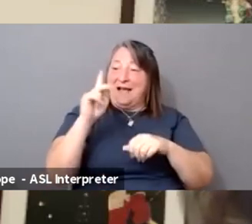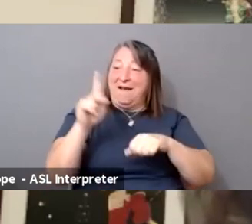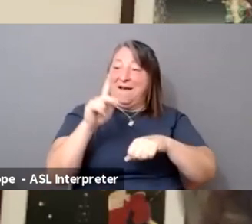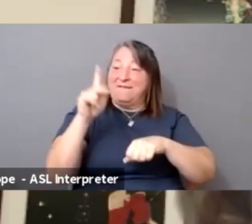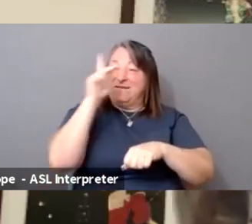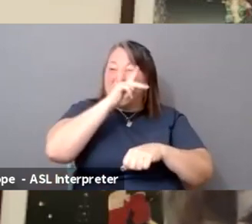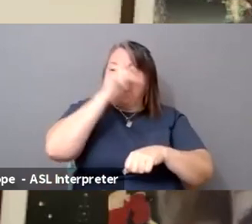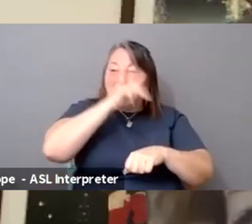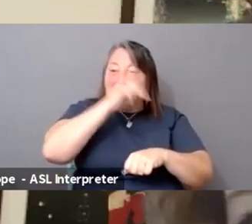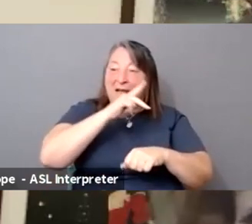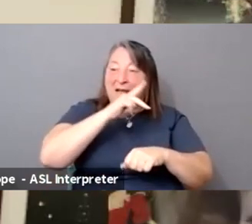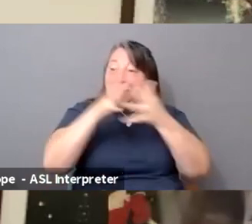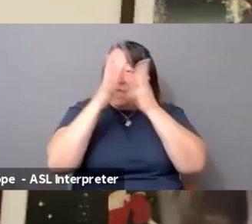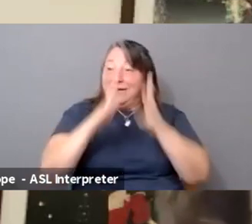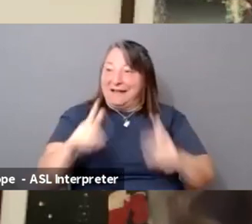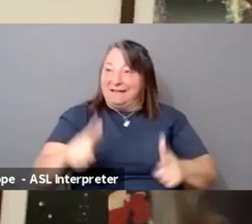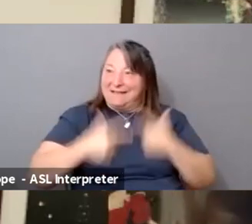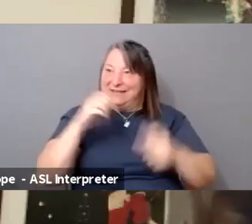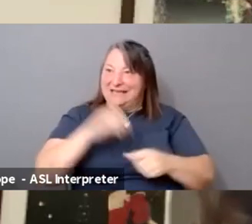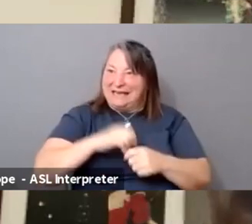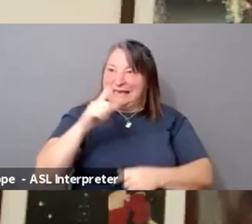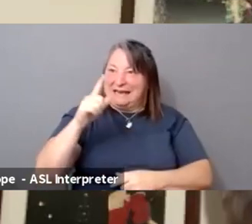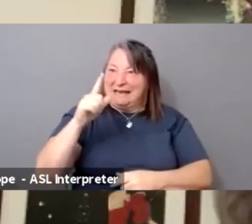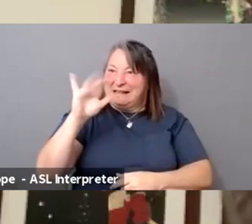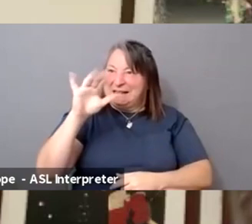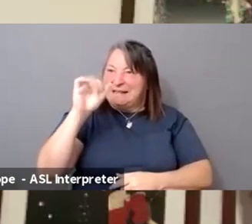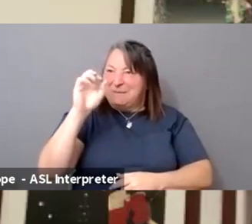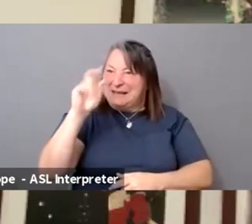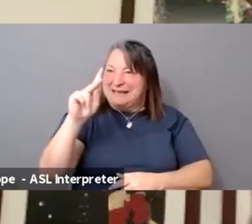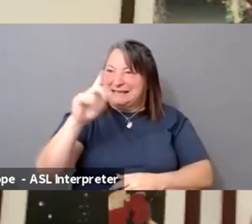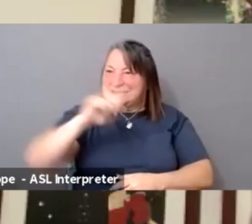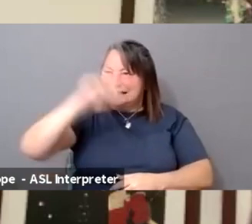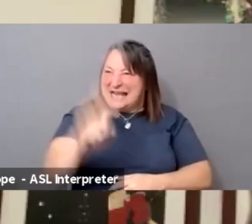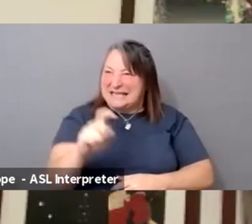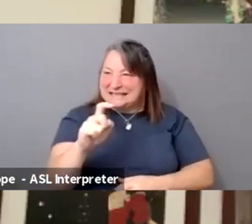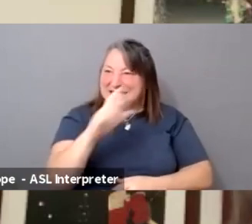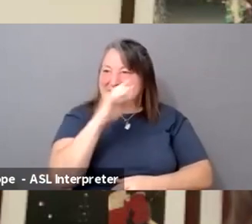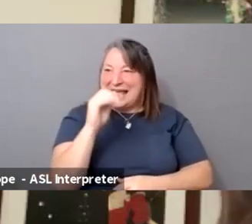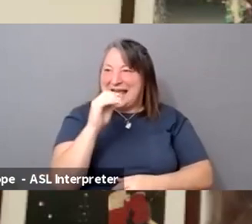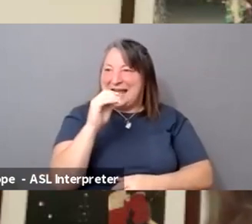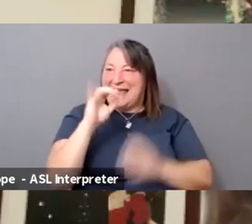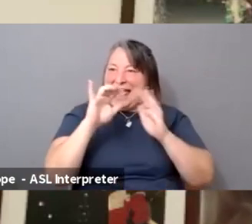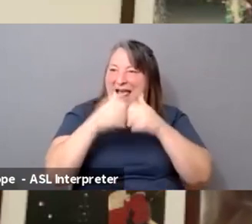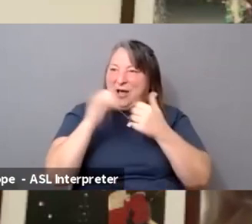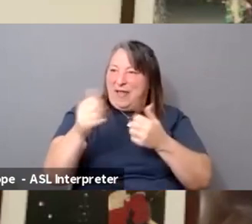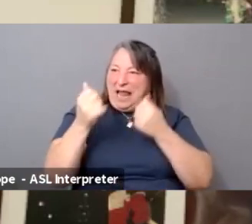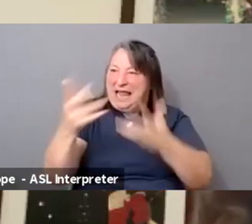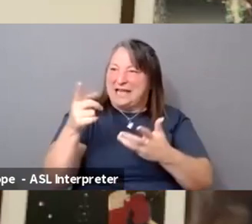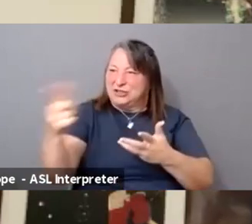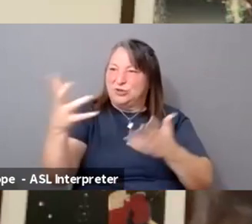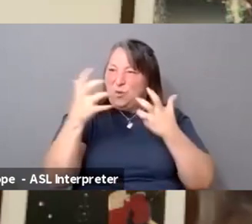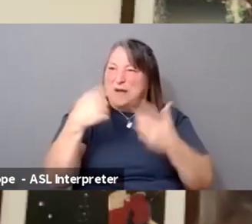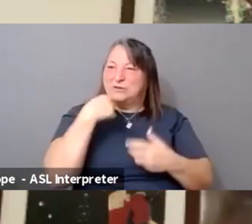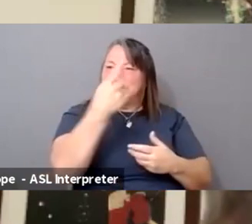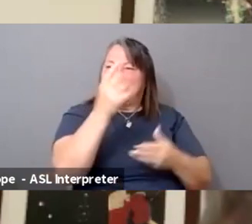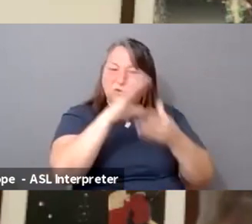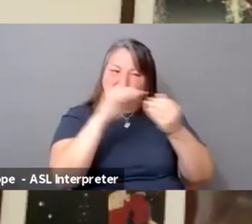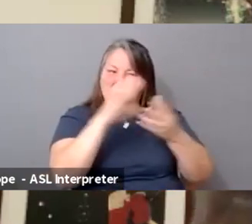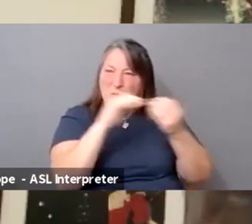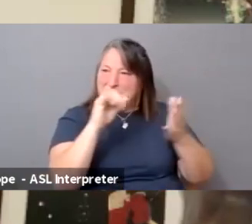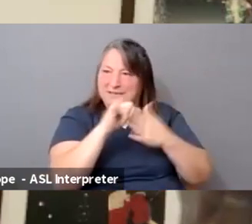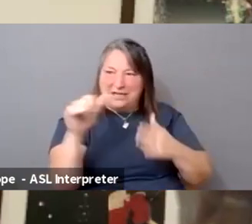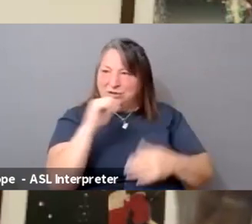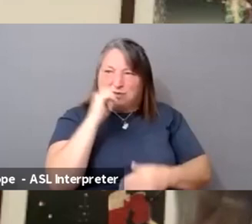American living in Lubbock, Texas, and how that led you to wanting to tell stories that you weren't seeing.